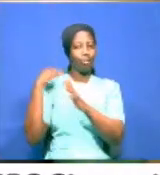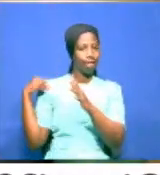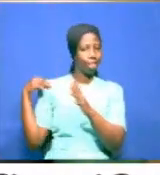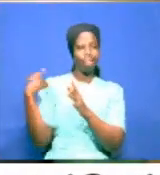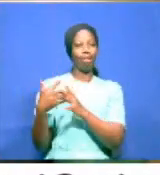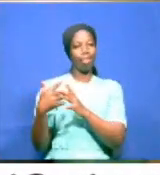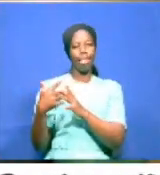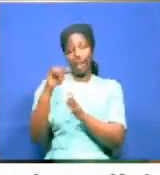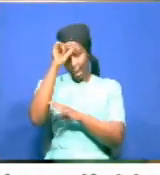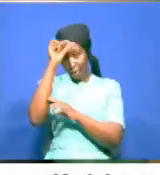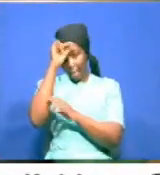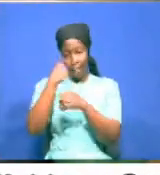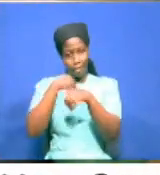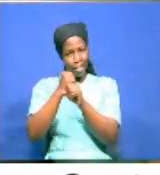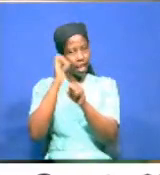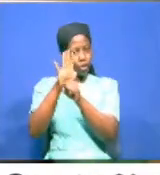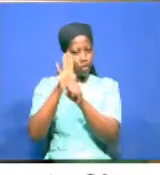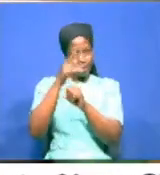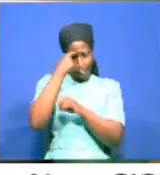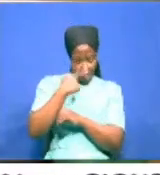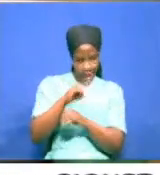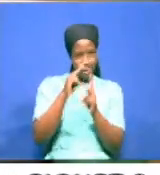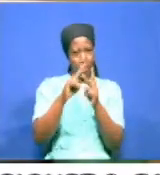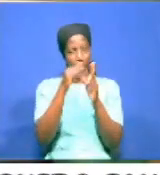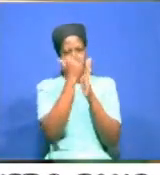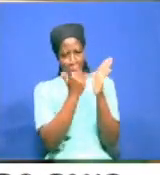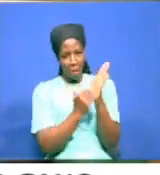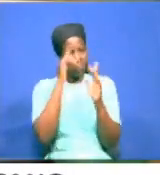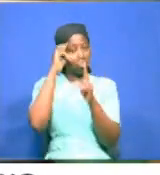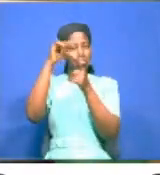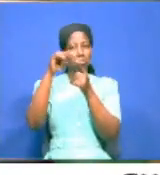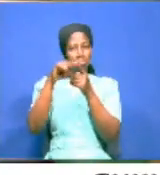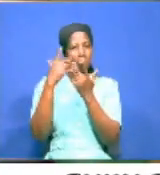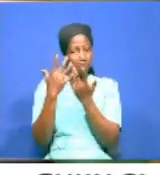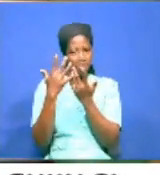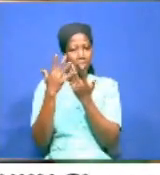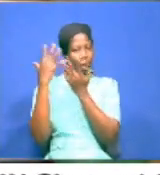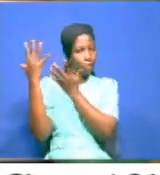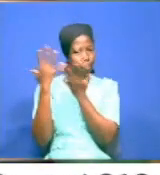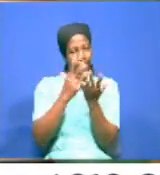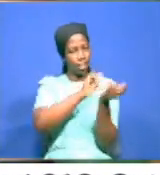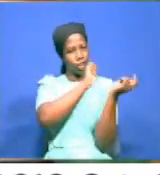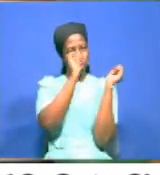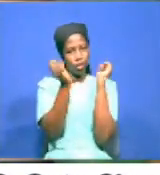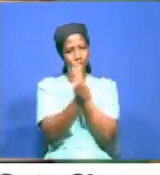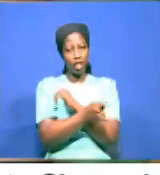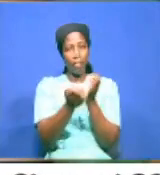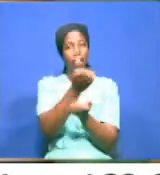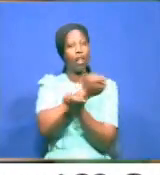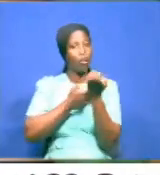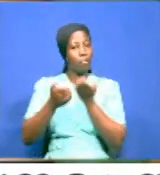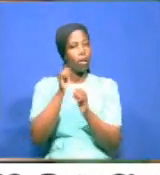formulated numerous policies and programs targeted at bringing about rapid transformation of the economy,